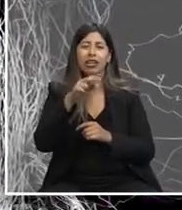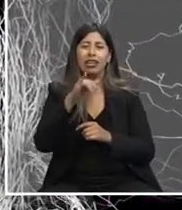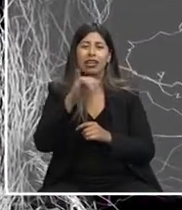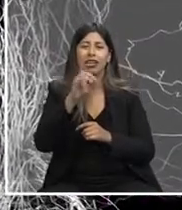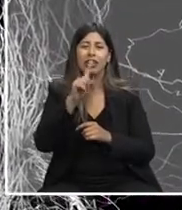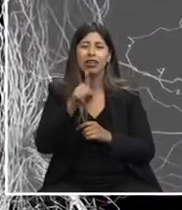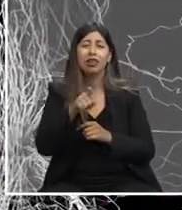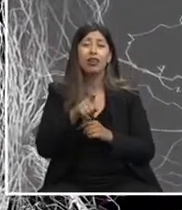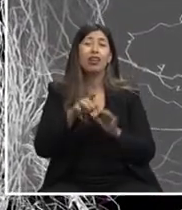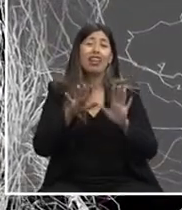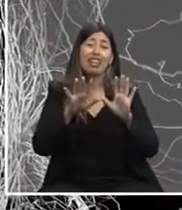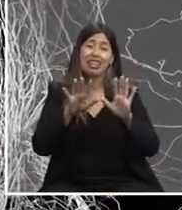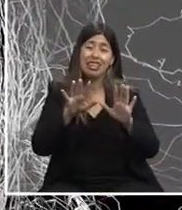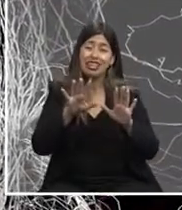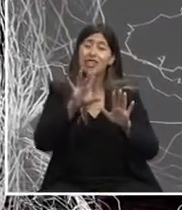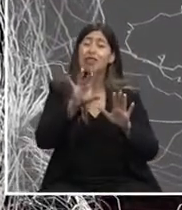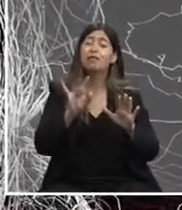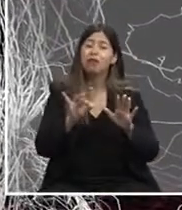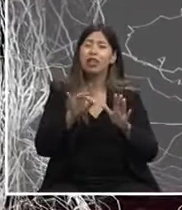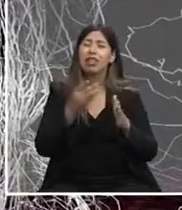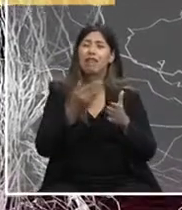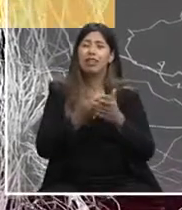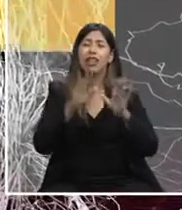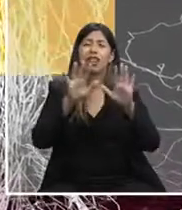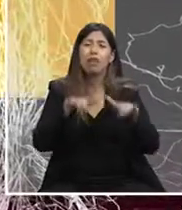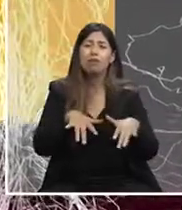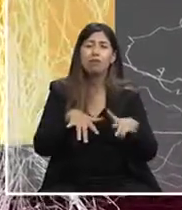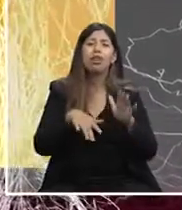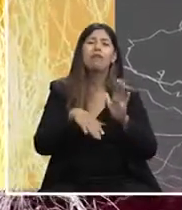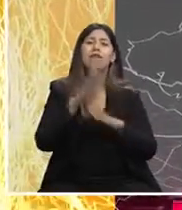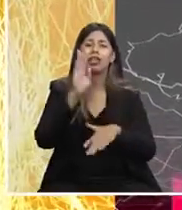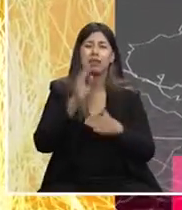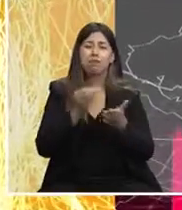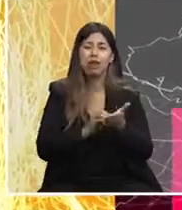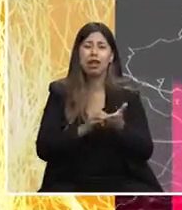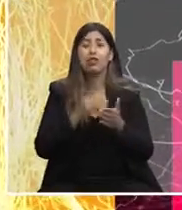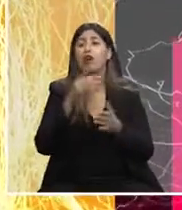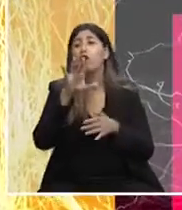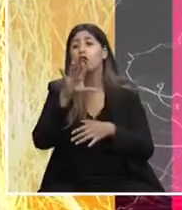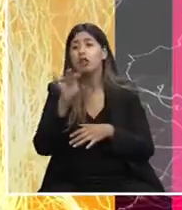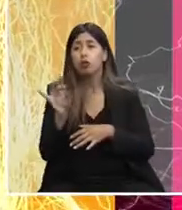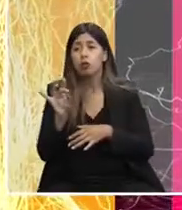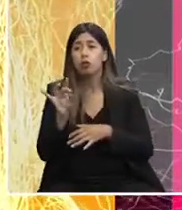a 1 in 6 chance over the coming century. Russian roulette.